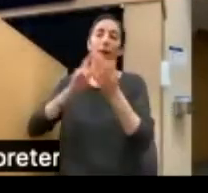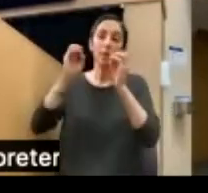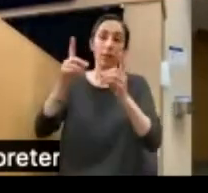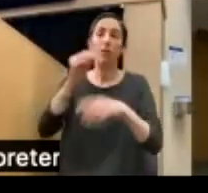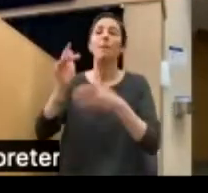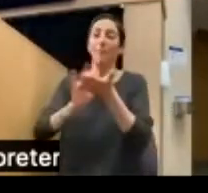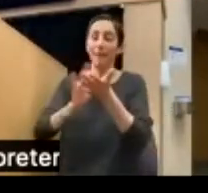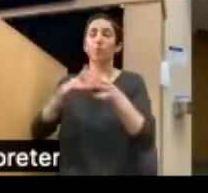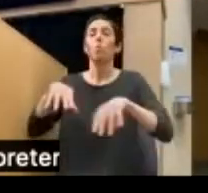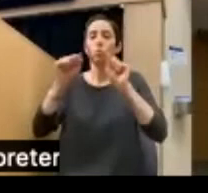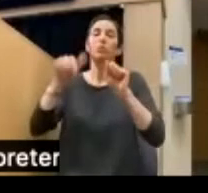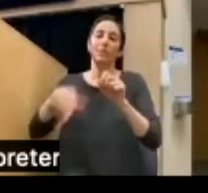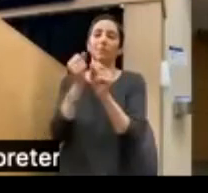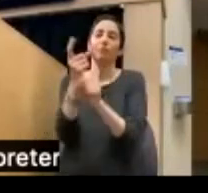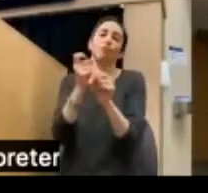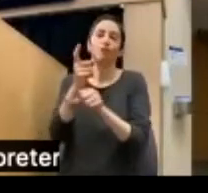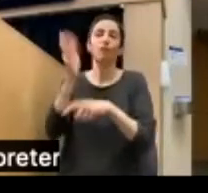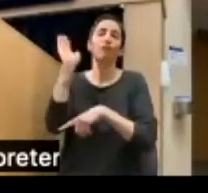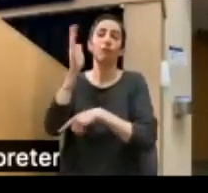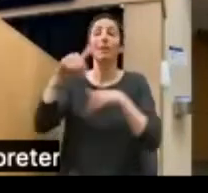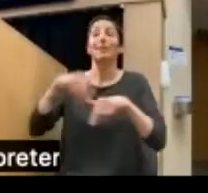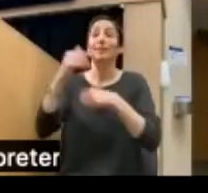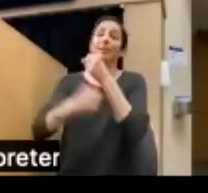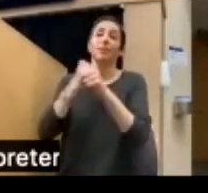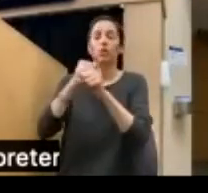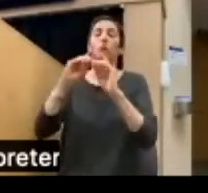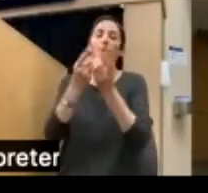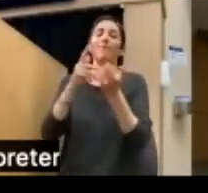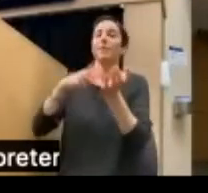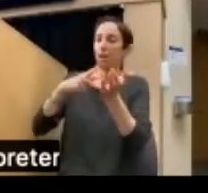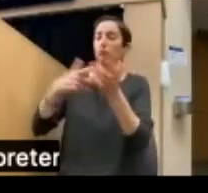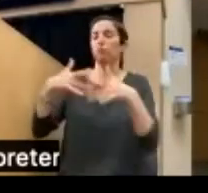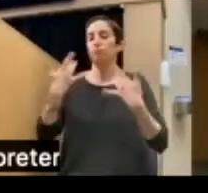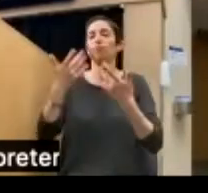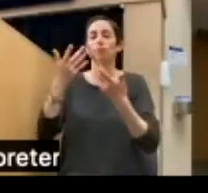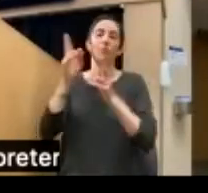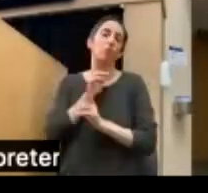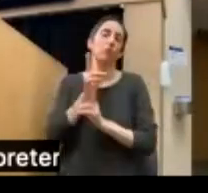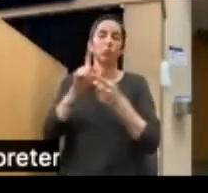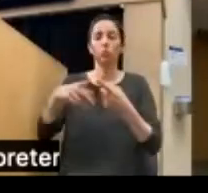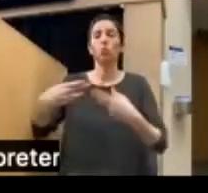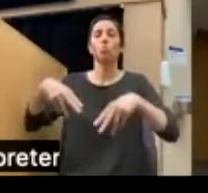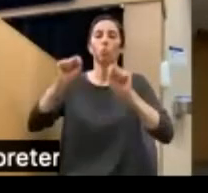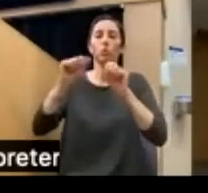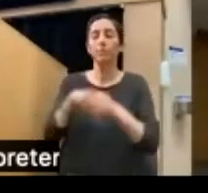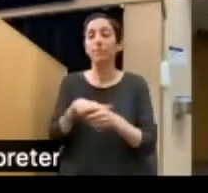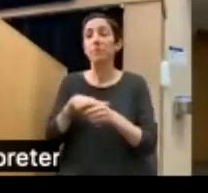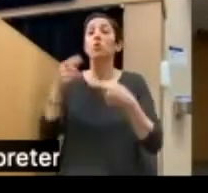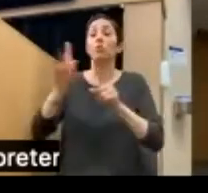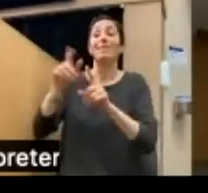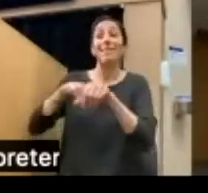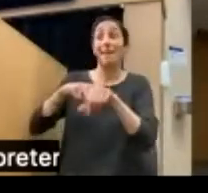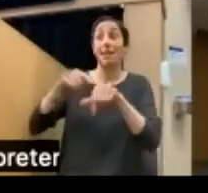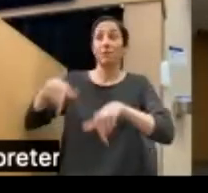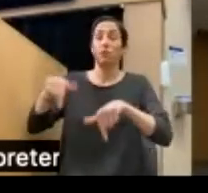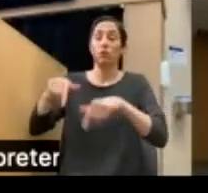and Medicine. And this year, the Department of Psychiatry has the pleasure of hosting. During his time here at University of Rochester, Dr. Sanford